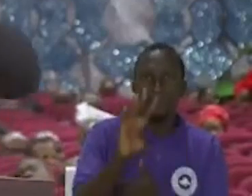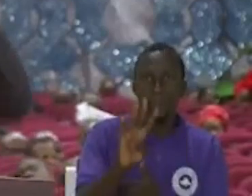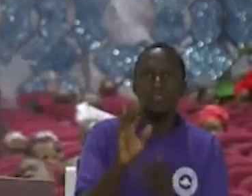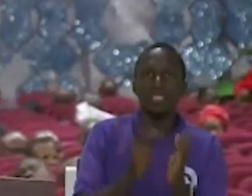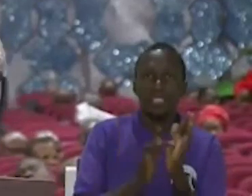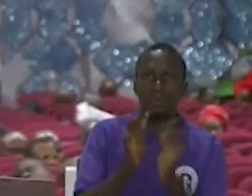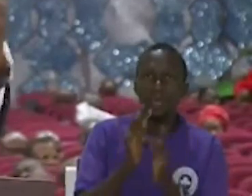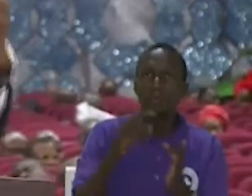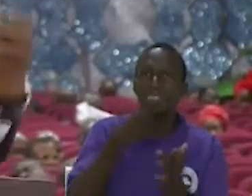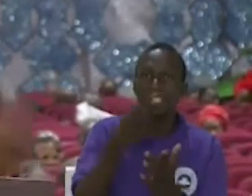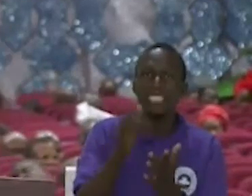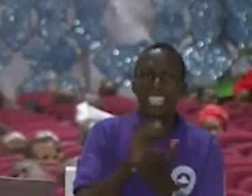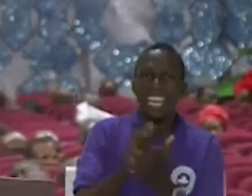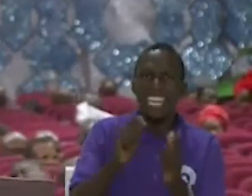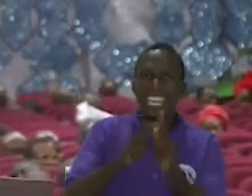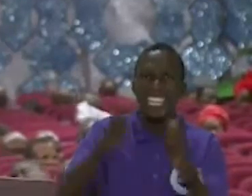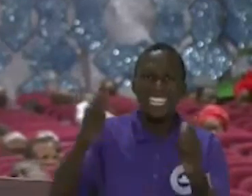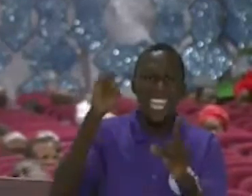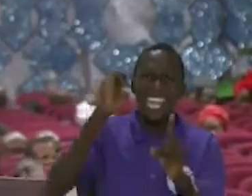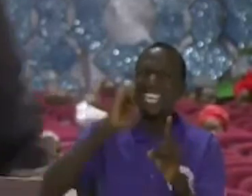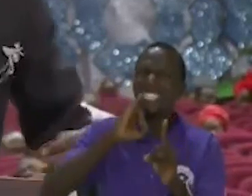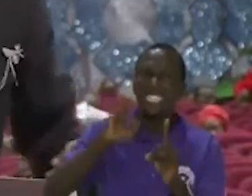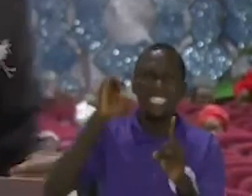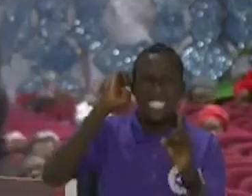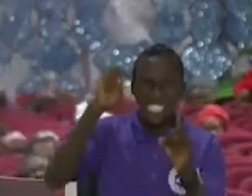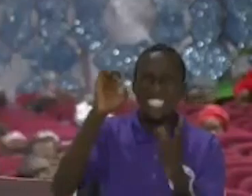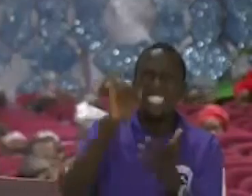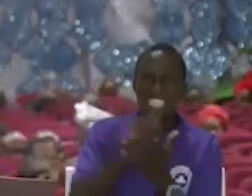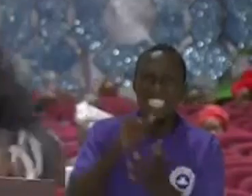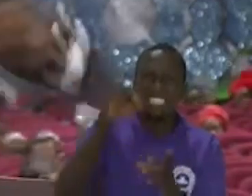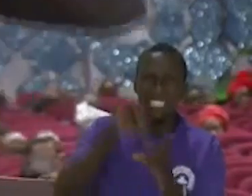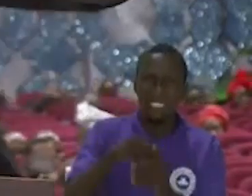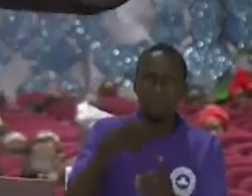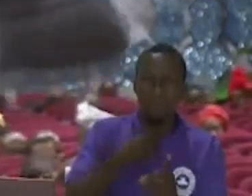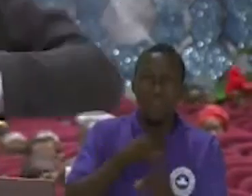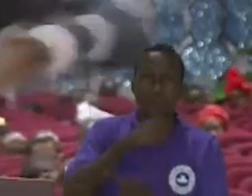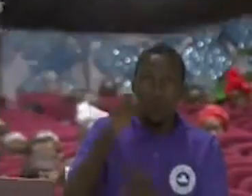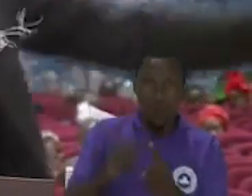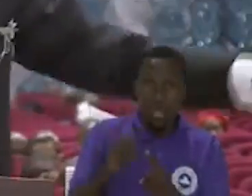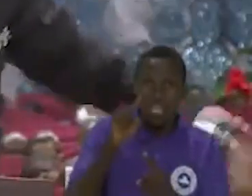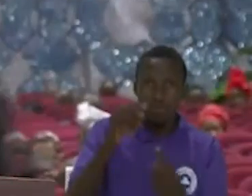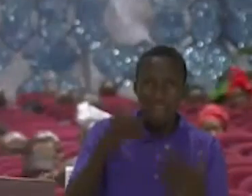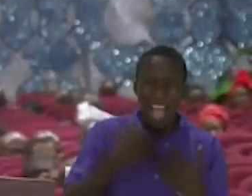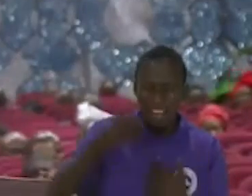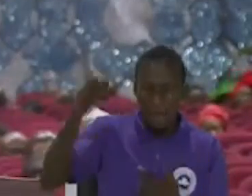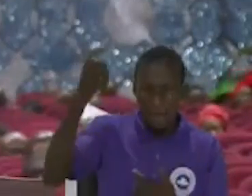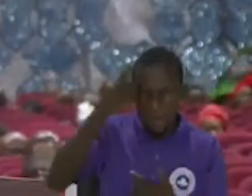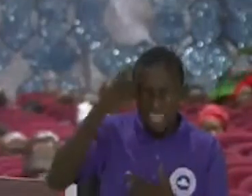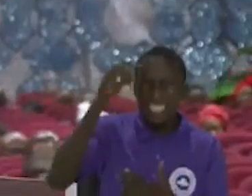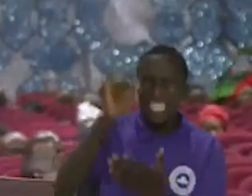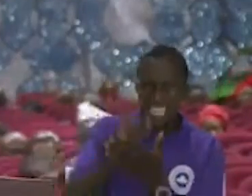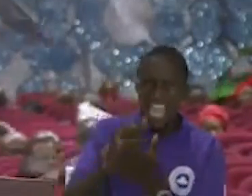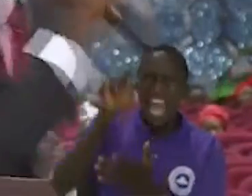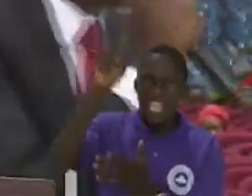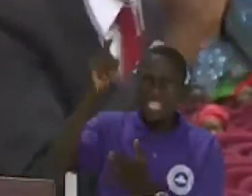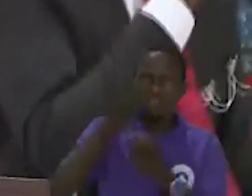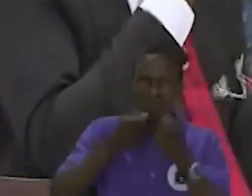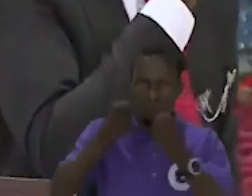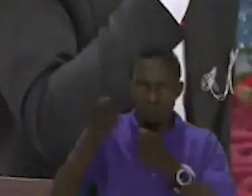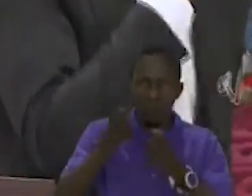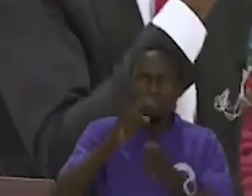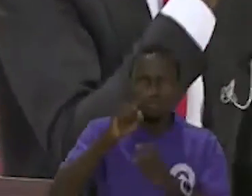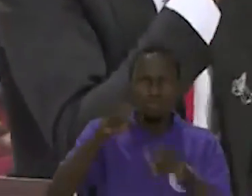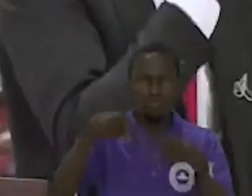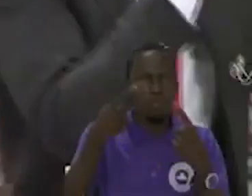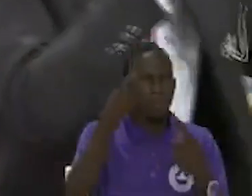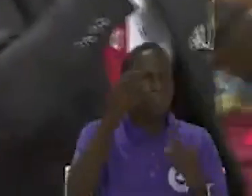That is the consciousness we are talking about. When you carry the consciousness that is greater in you than in the world, you go to that interview, and whenever